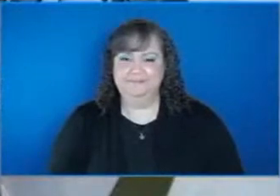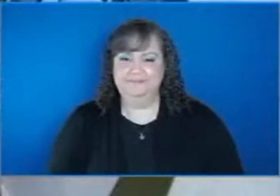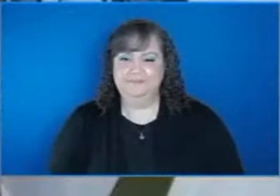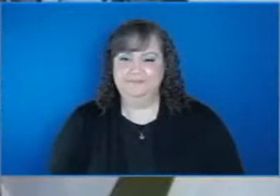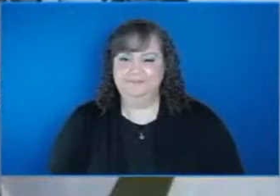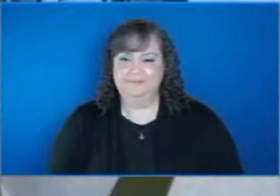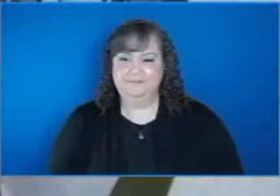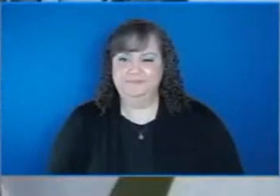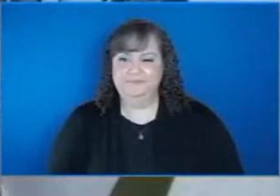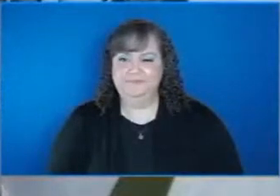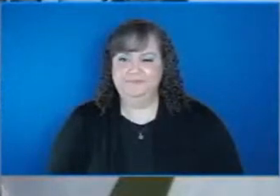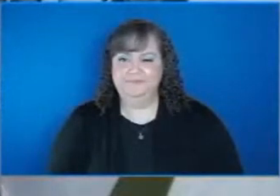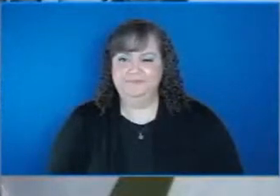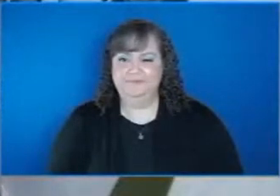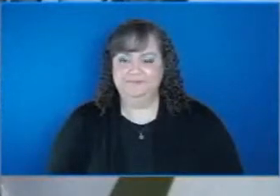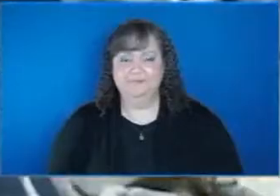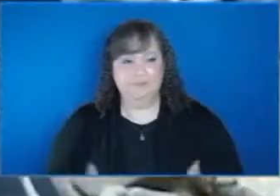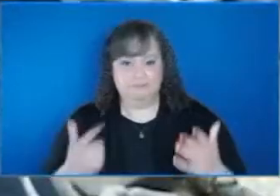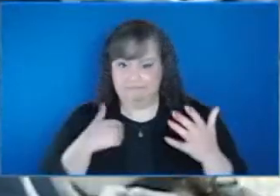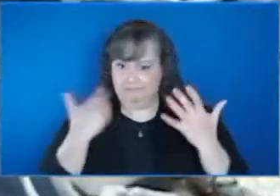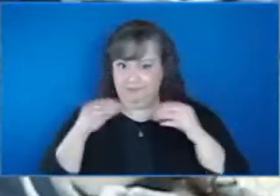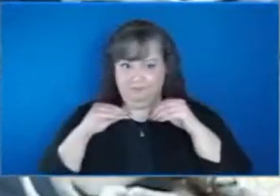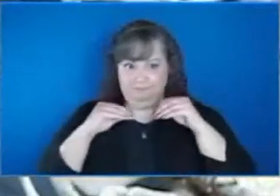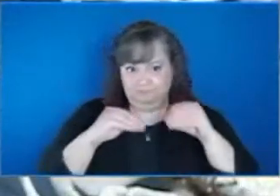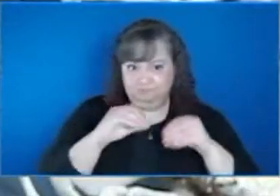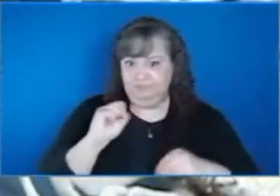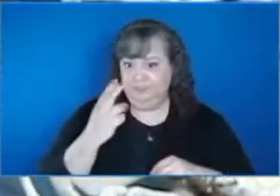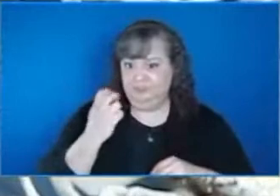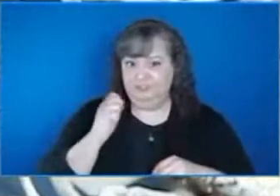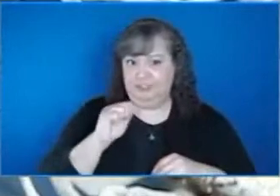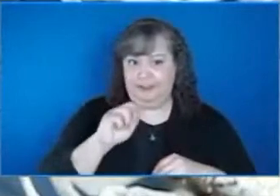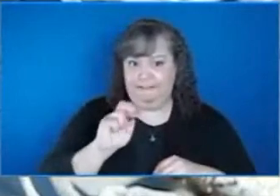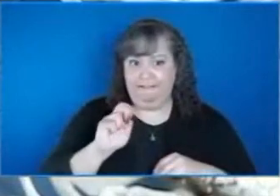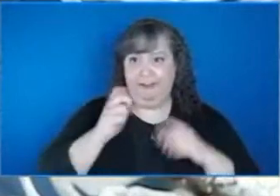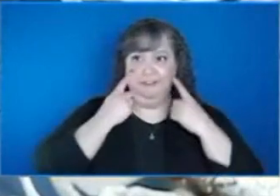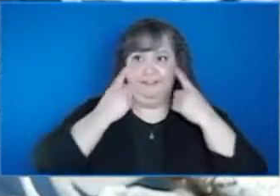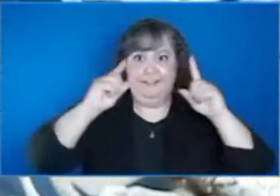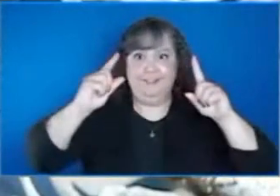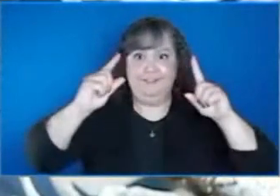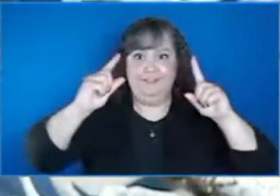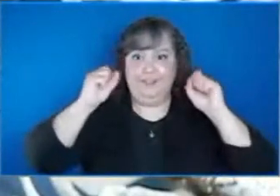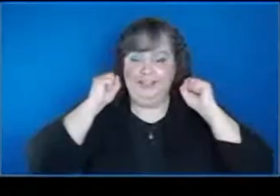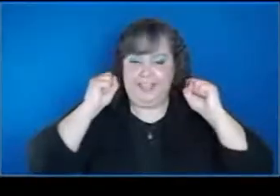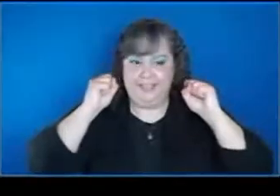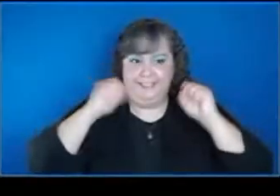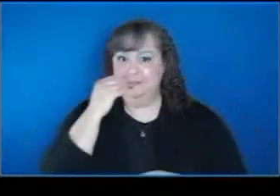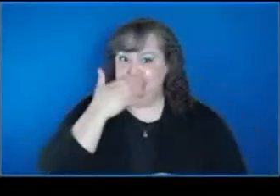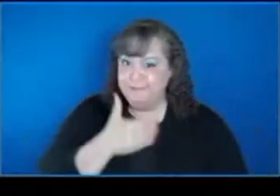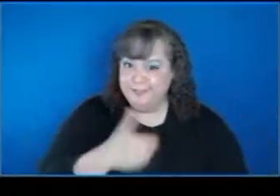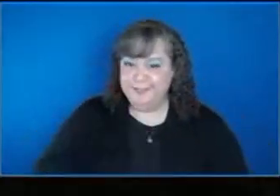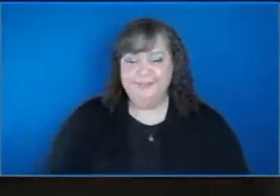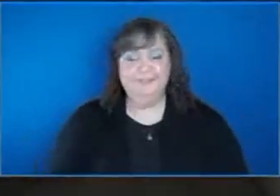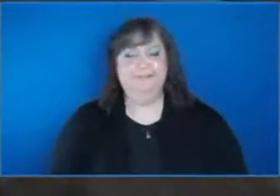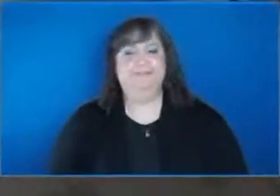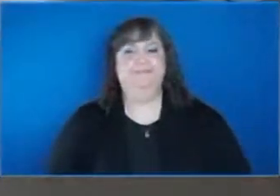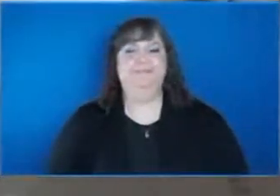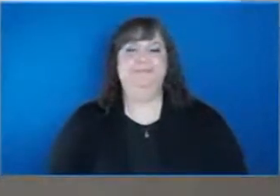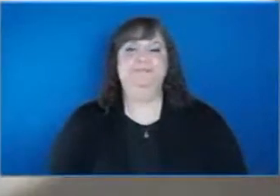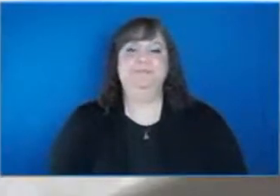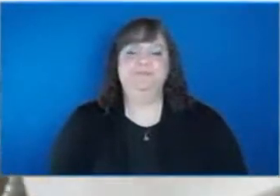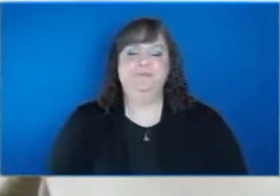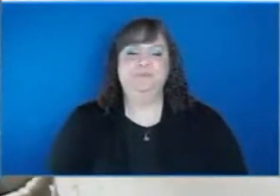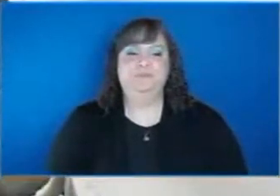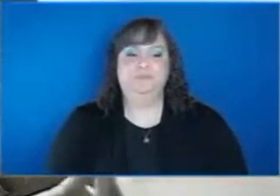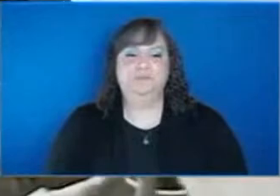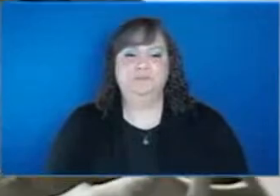I've redirected Shane successfully. Pretty good. A while